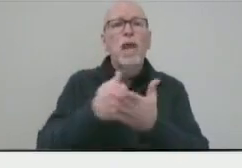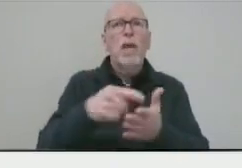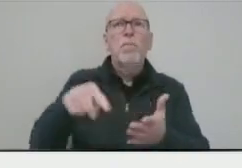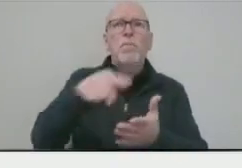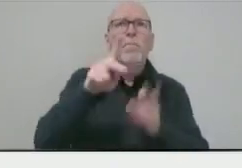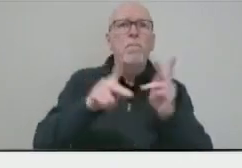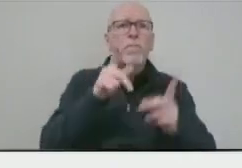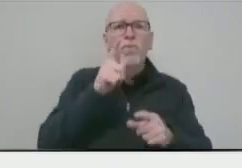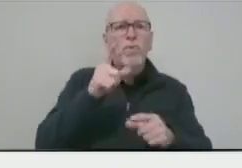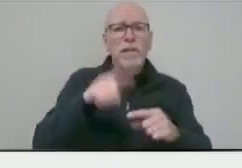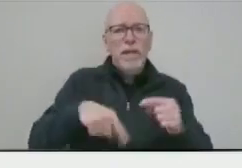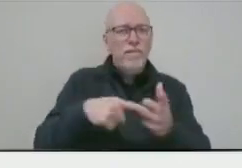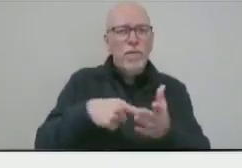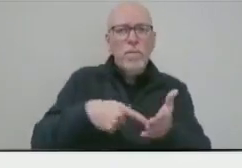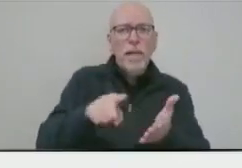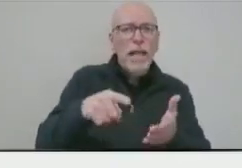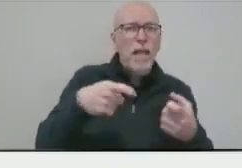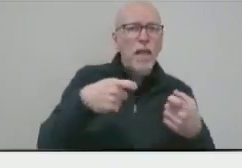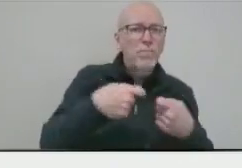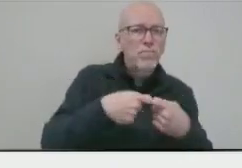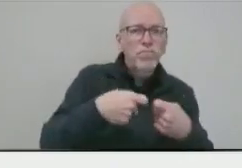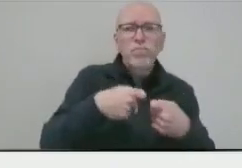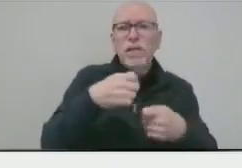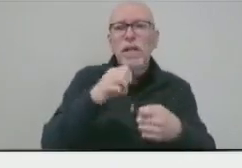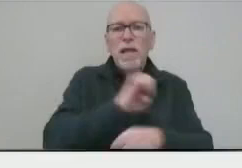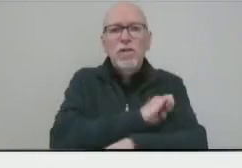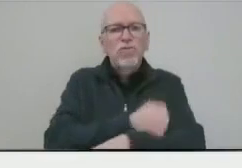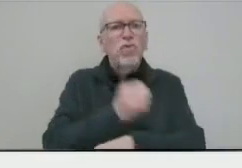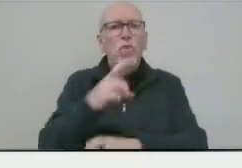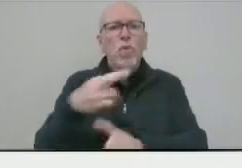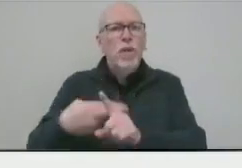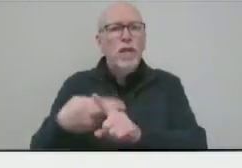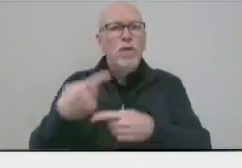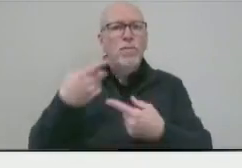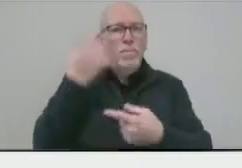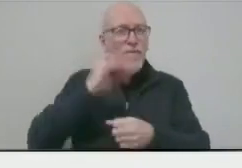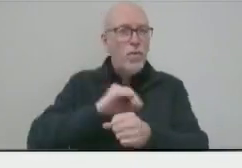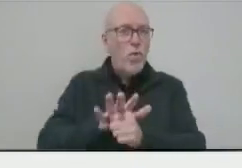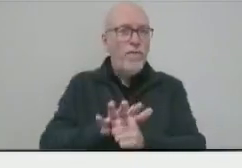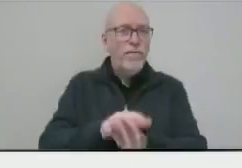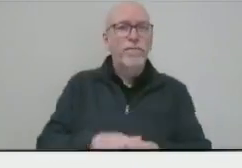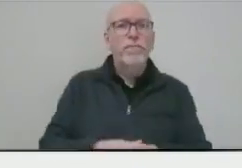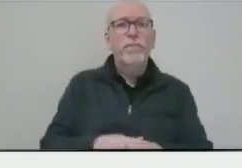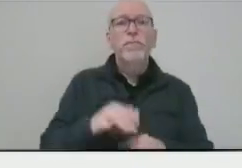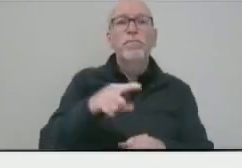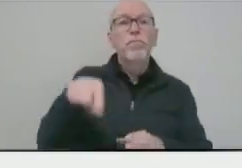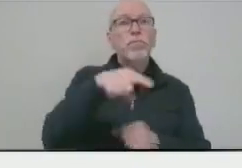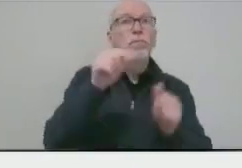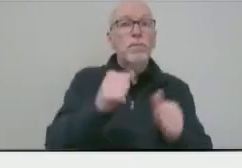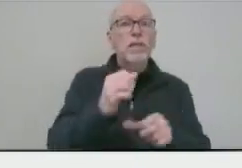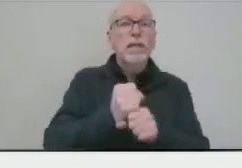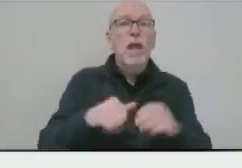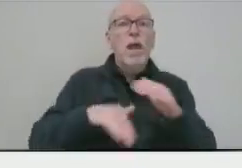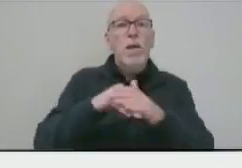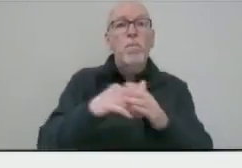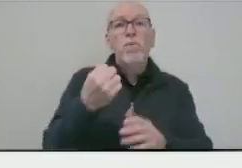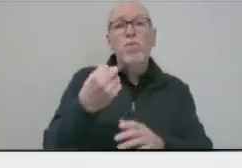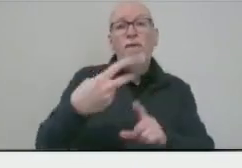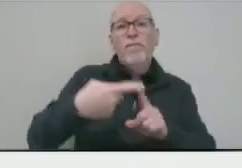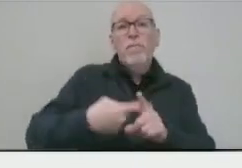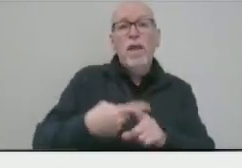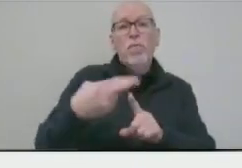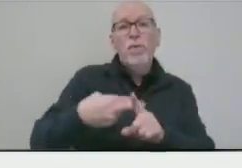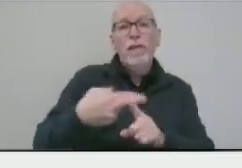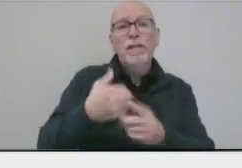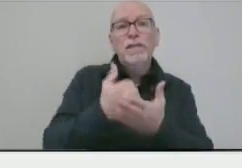pay rent and utilities due to the COVID-19 pandemic. The eligible households can receive up to 12 months of rental assistance